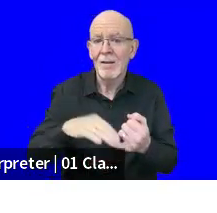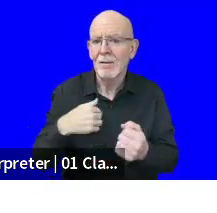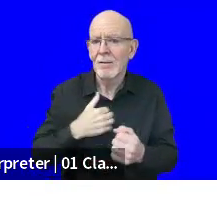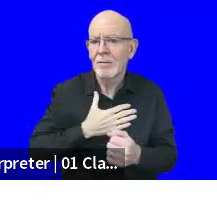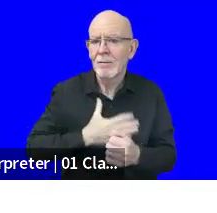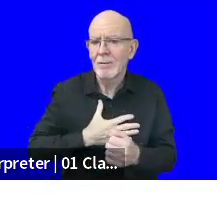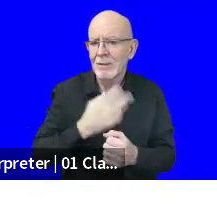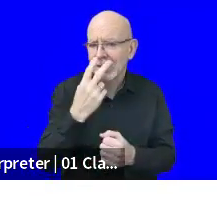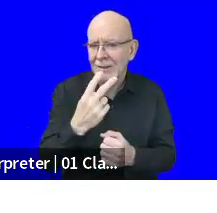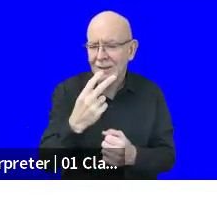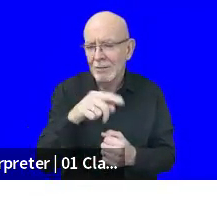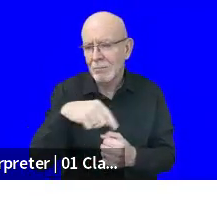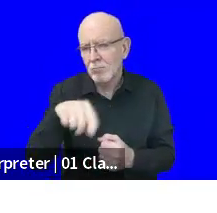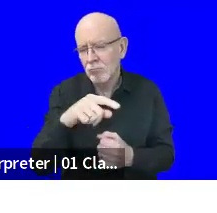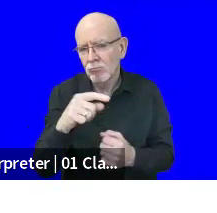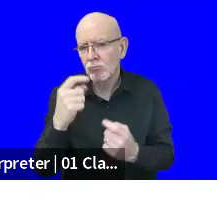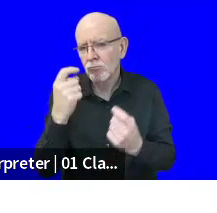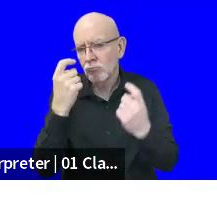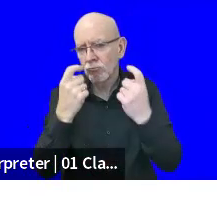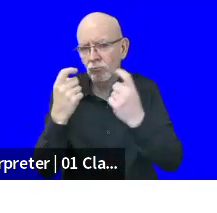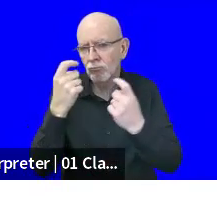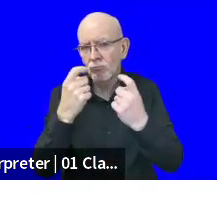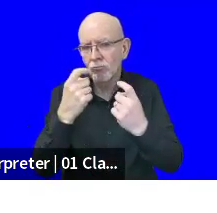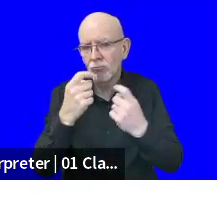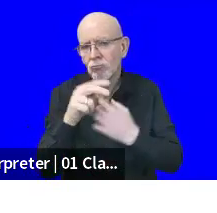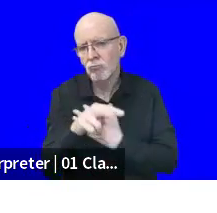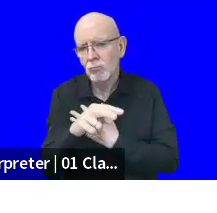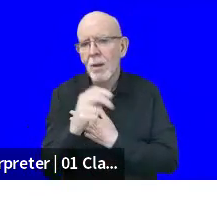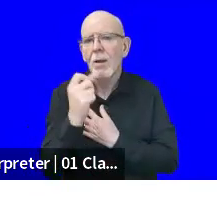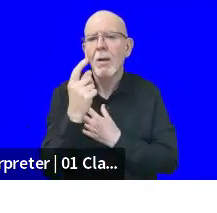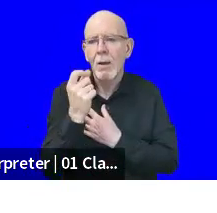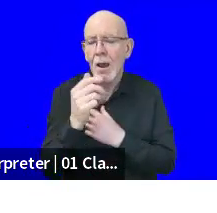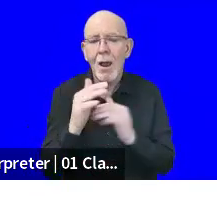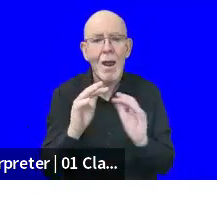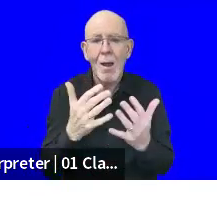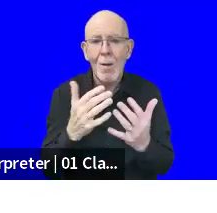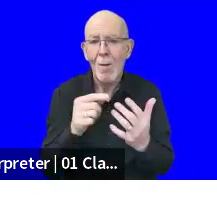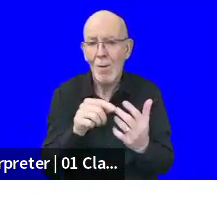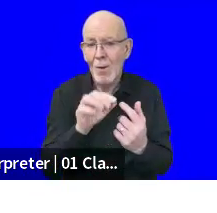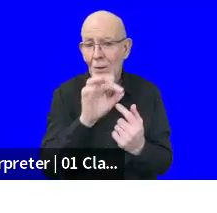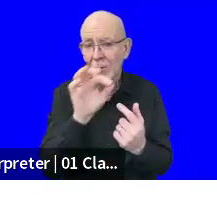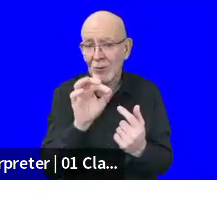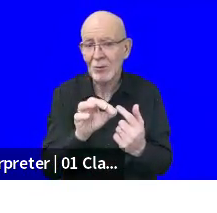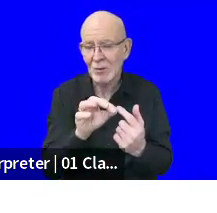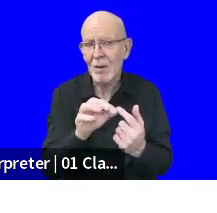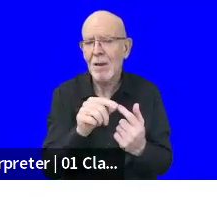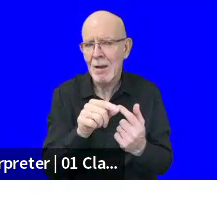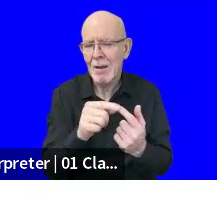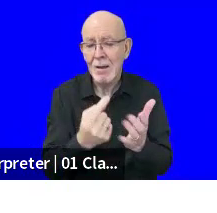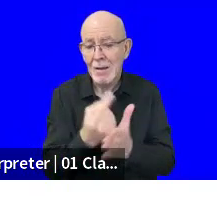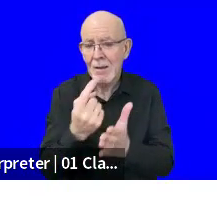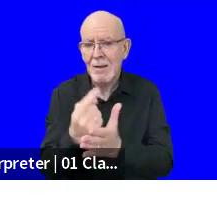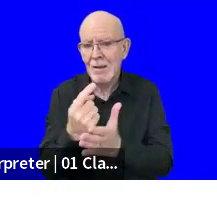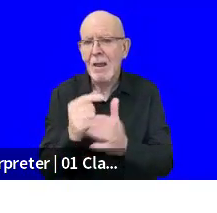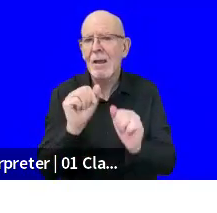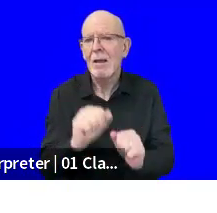answered by the different methods when we look at the policy area of intervention.